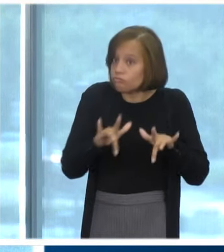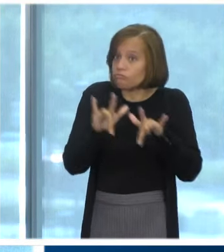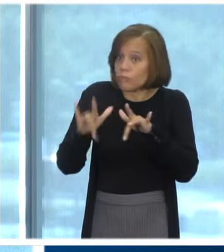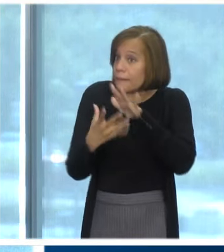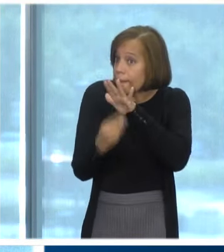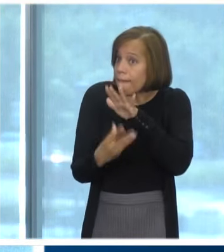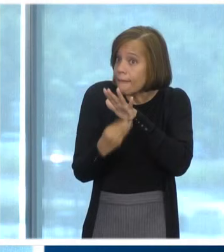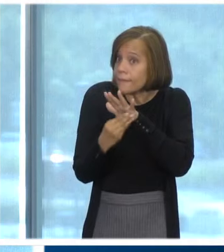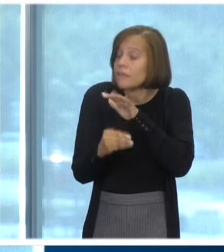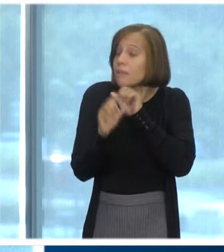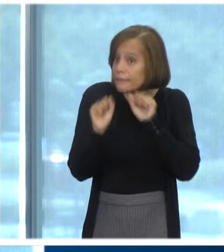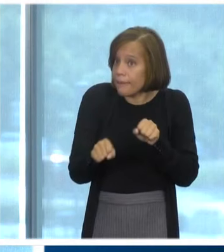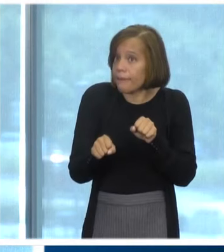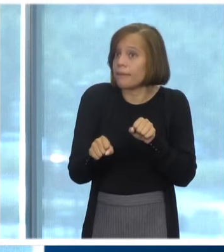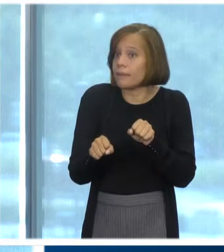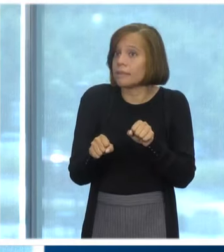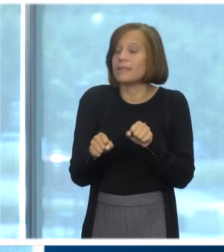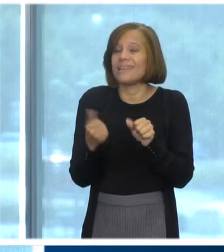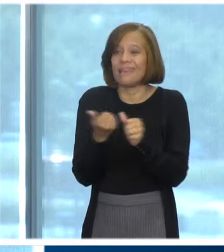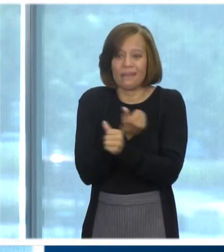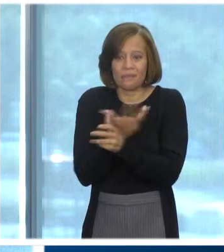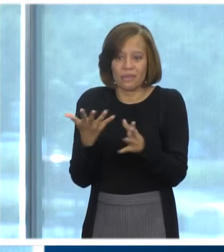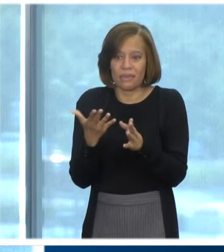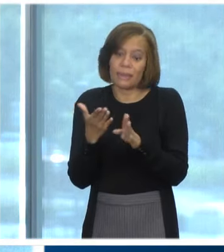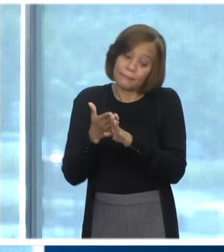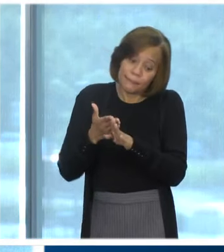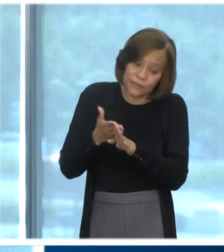in that case prior to that